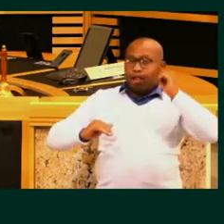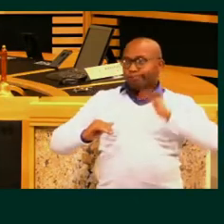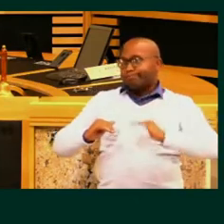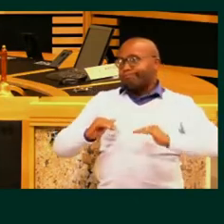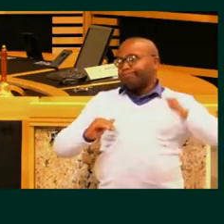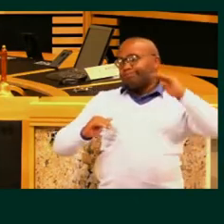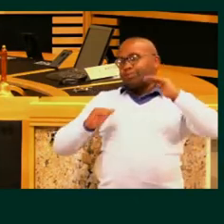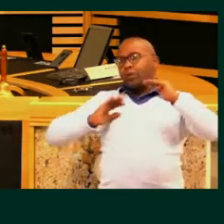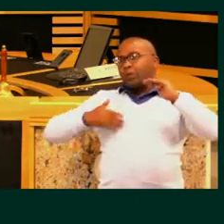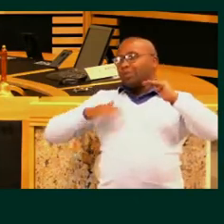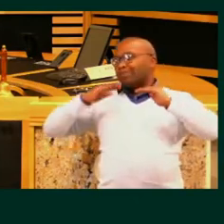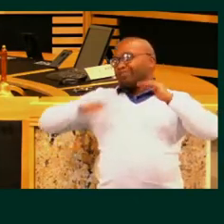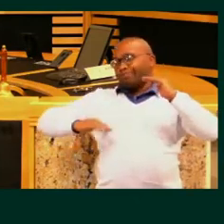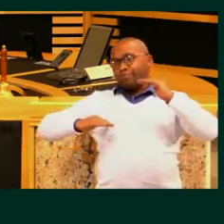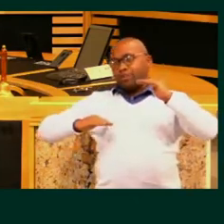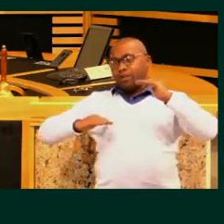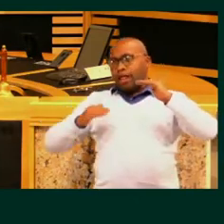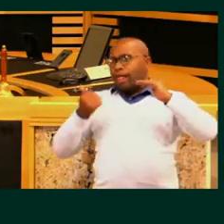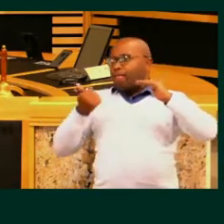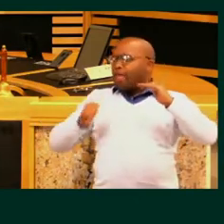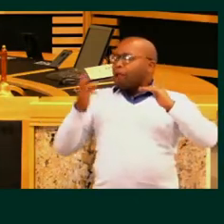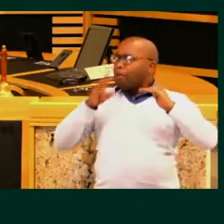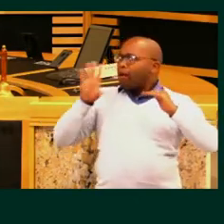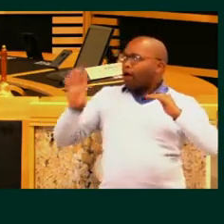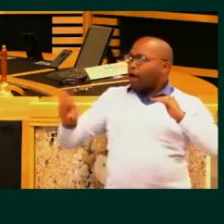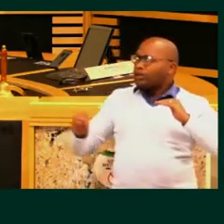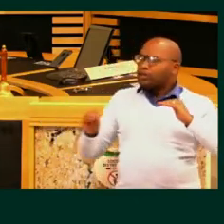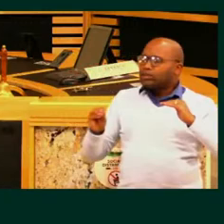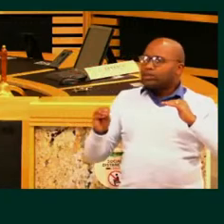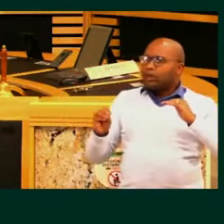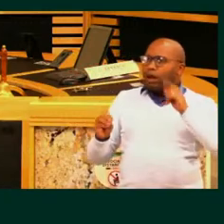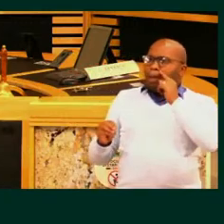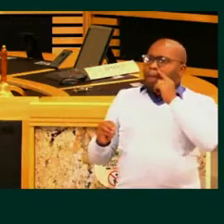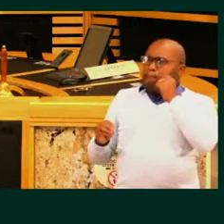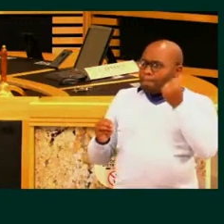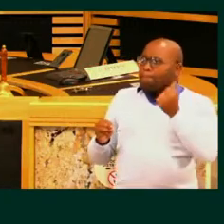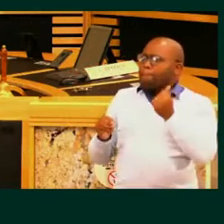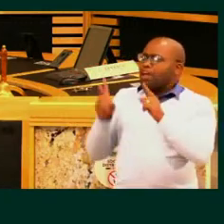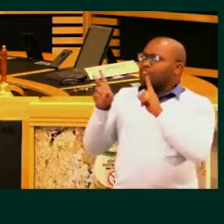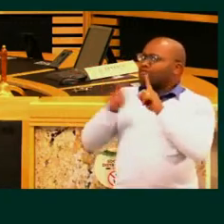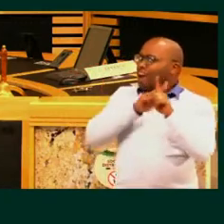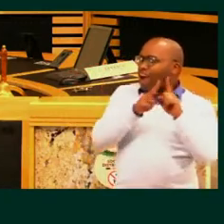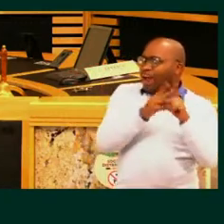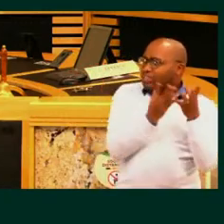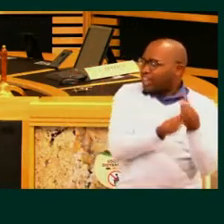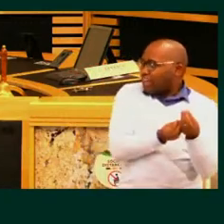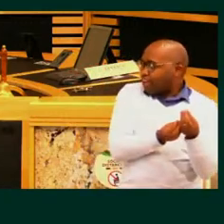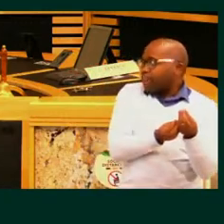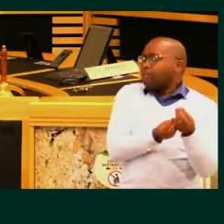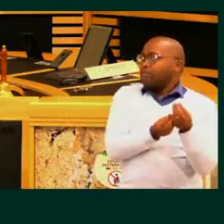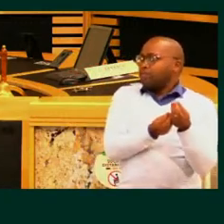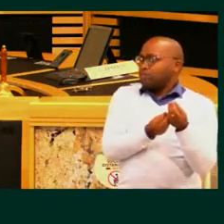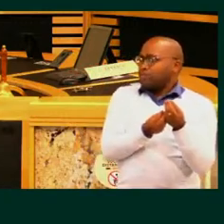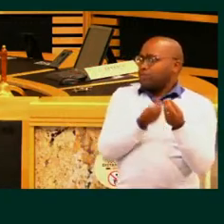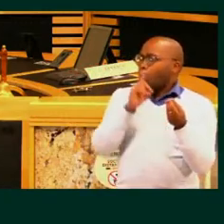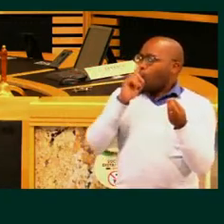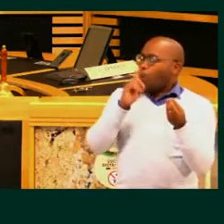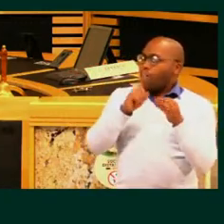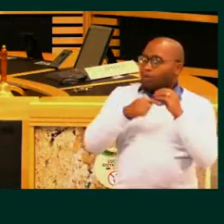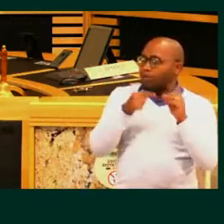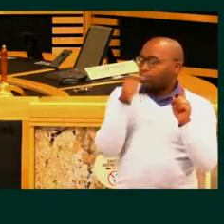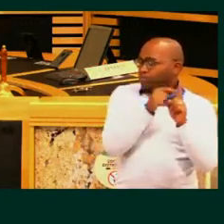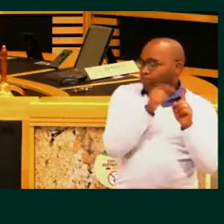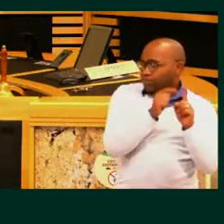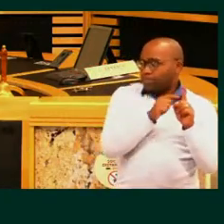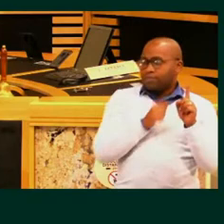against men it also where the imbalance of power comes into play many factors come into play it is